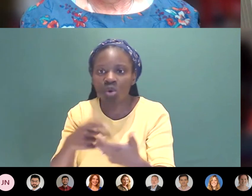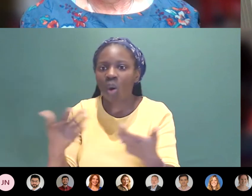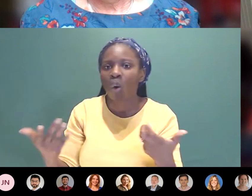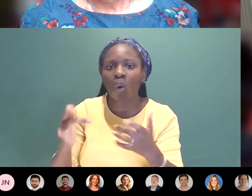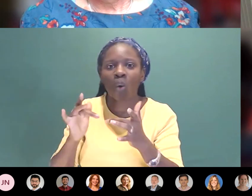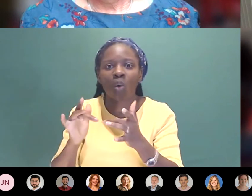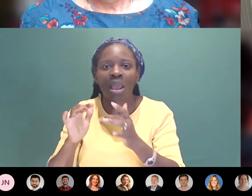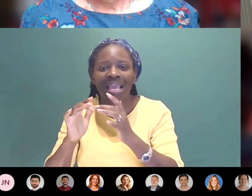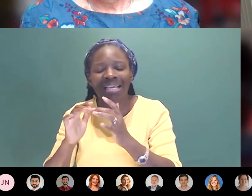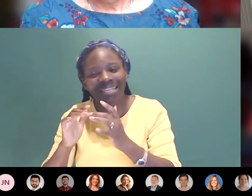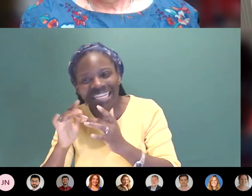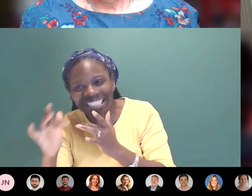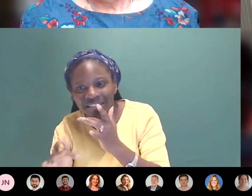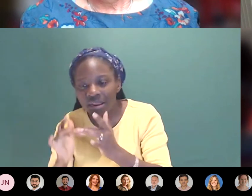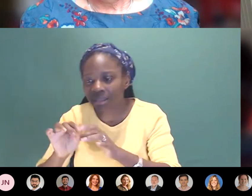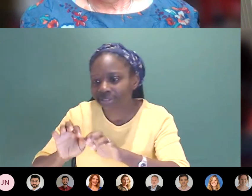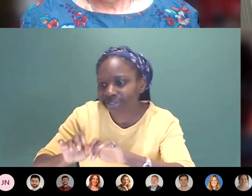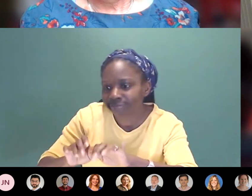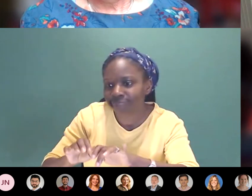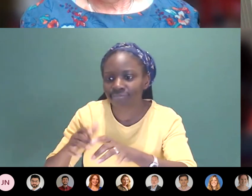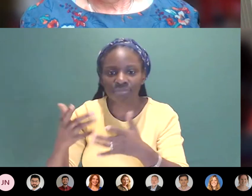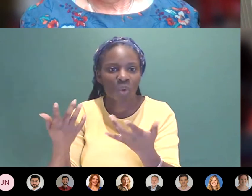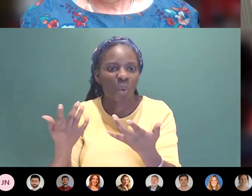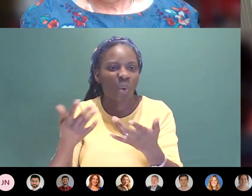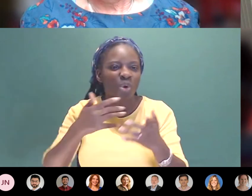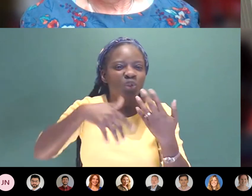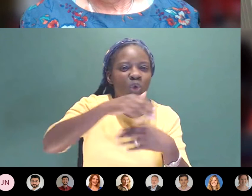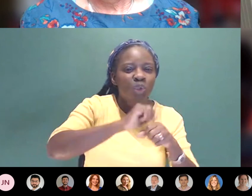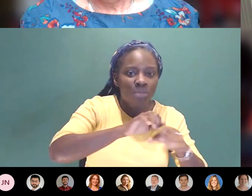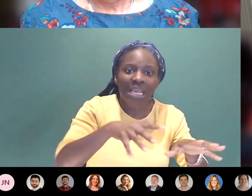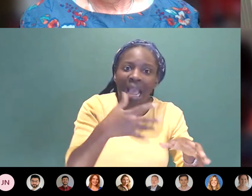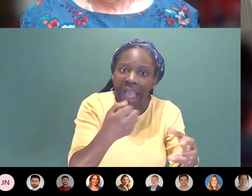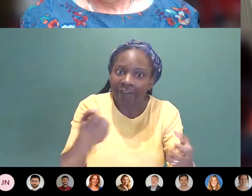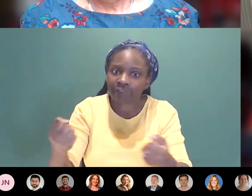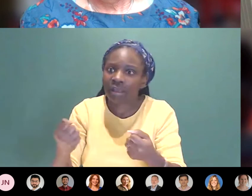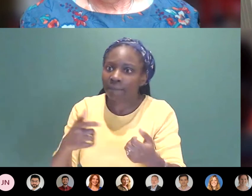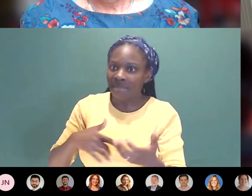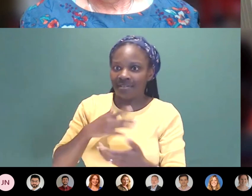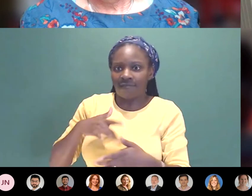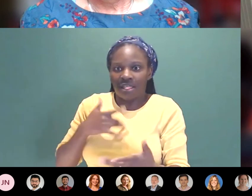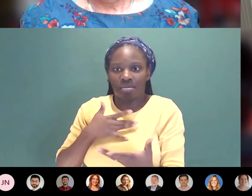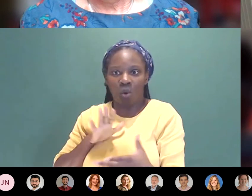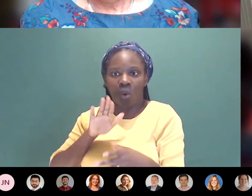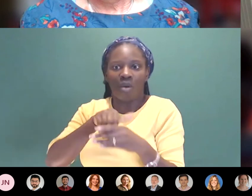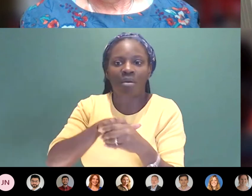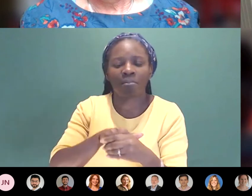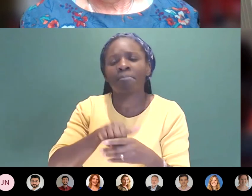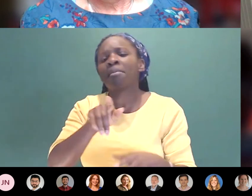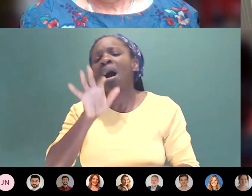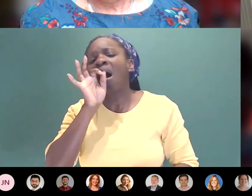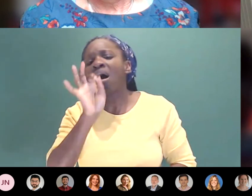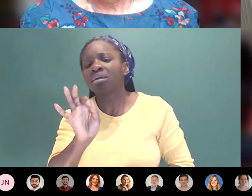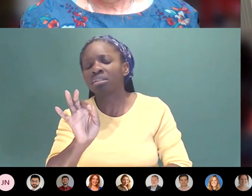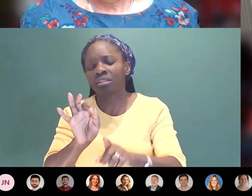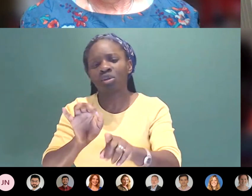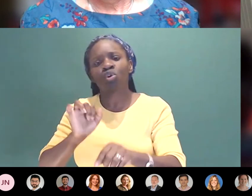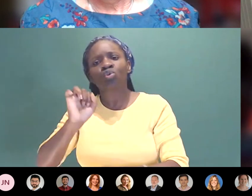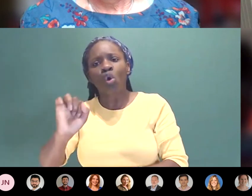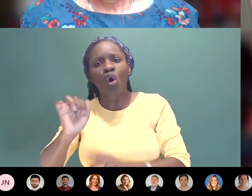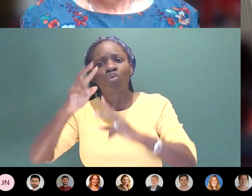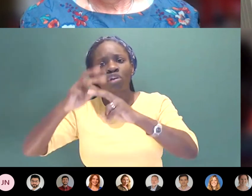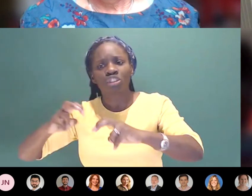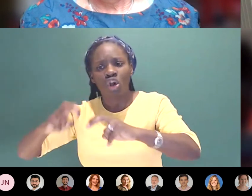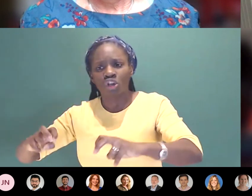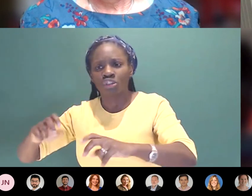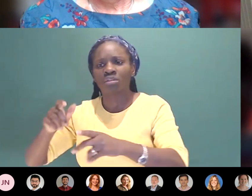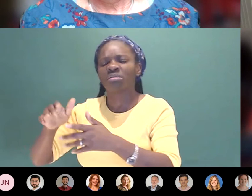or other social media. So I just wonder whether the adolescents who were